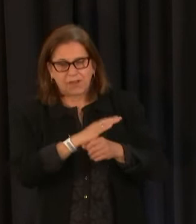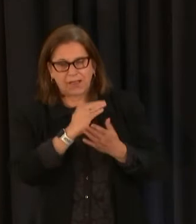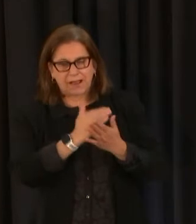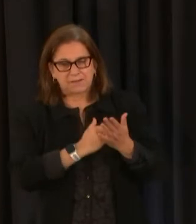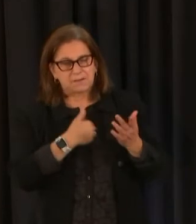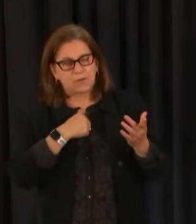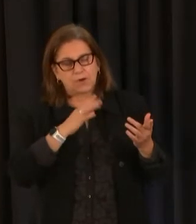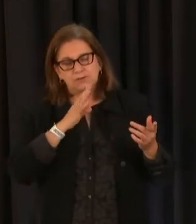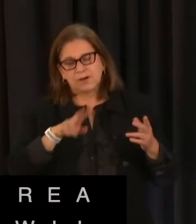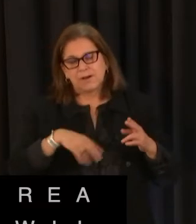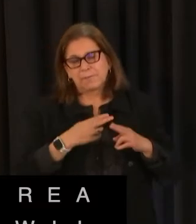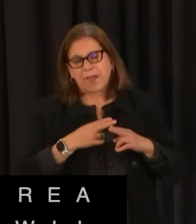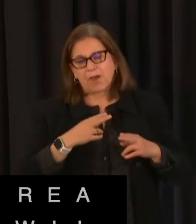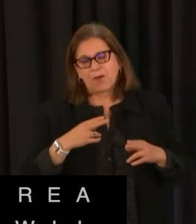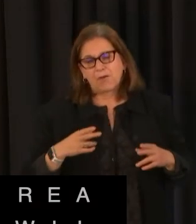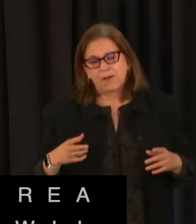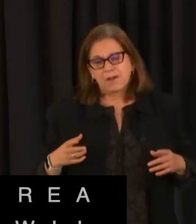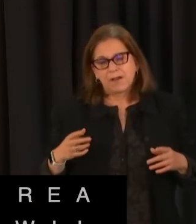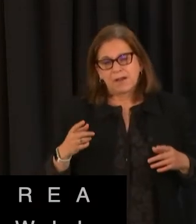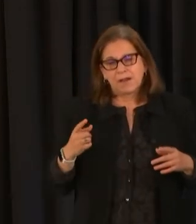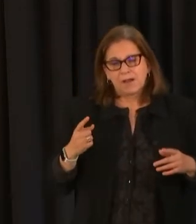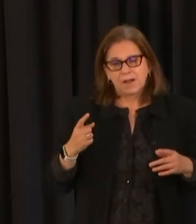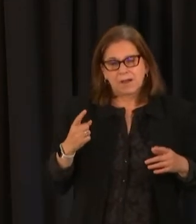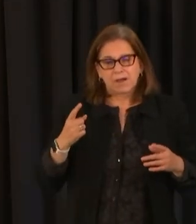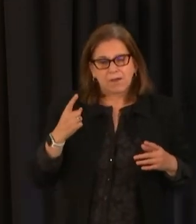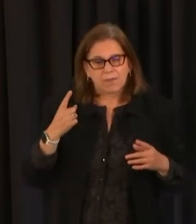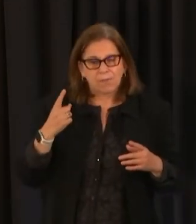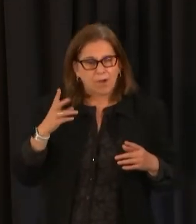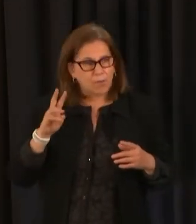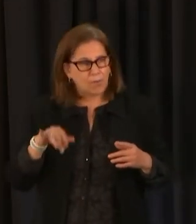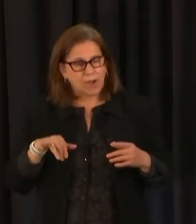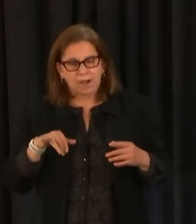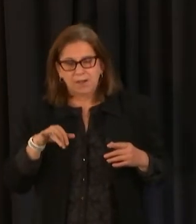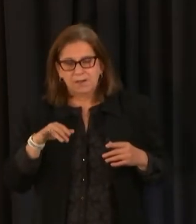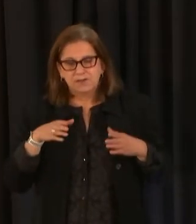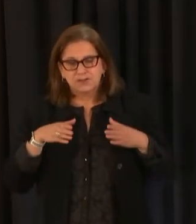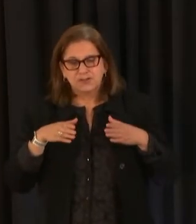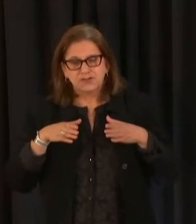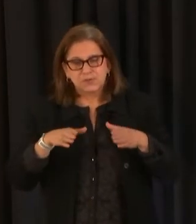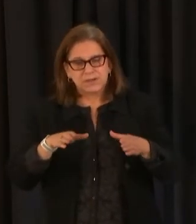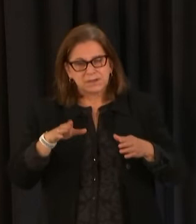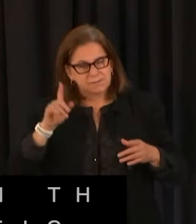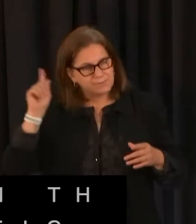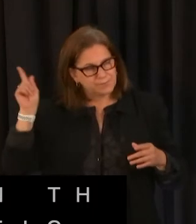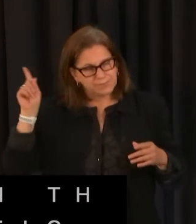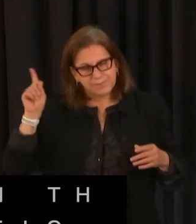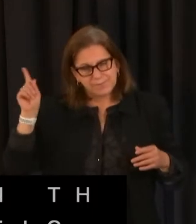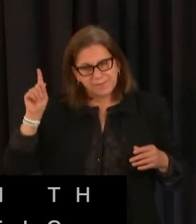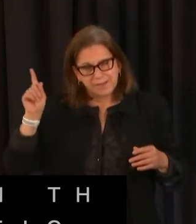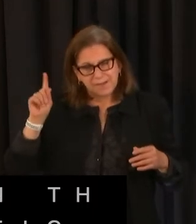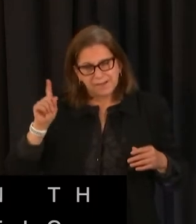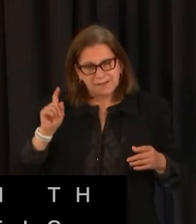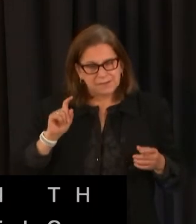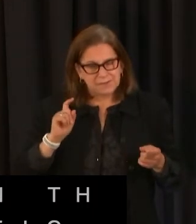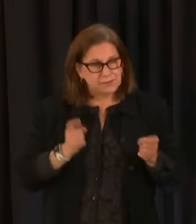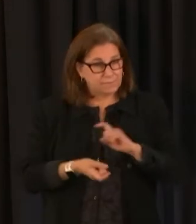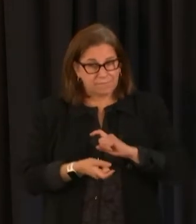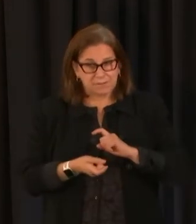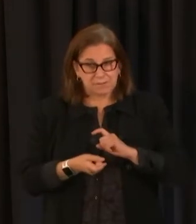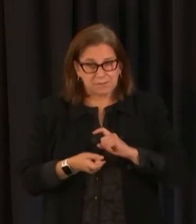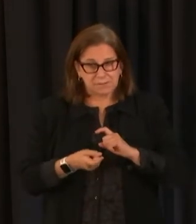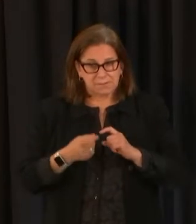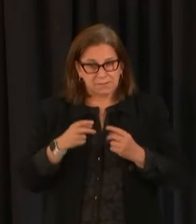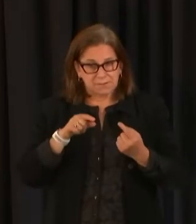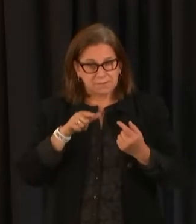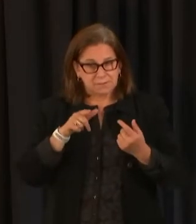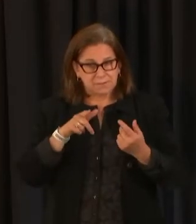on the one-way rush hour traffic, like on Connecticut Avenue, where lanes shift outward and